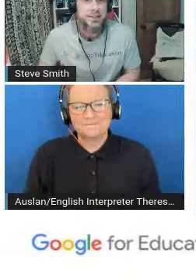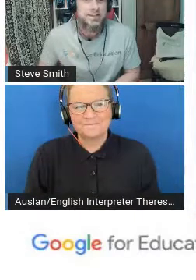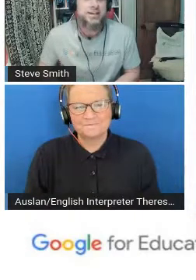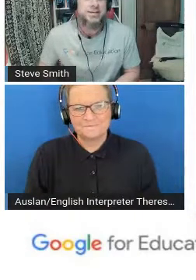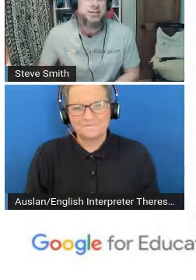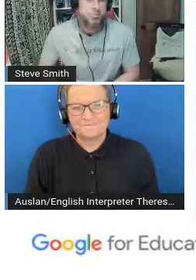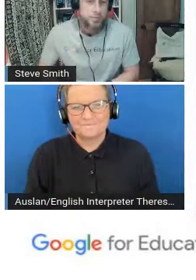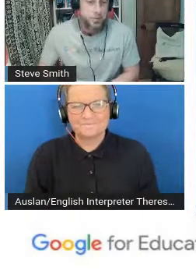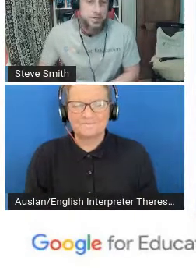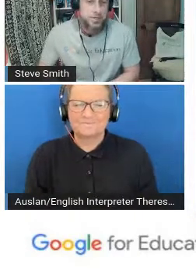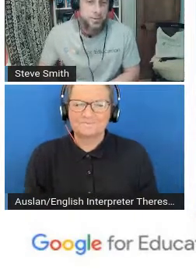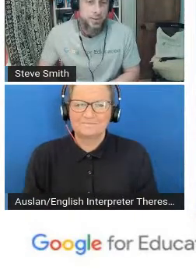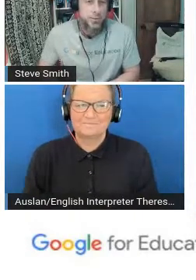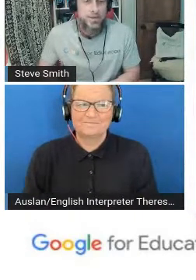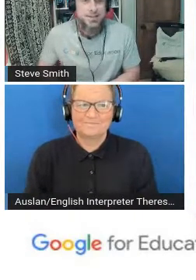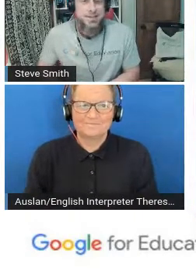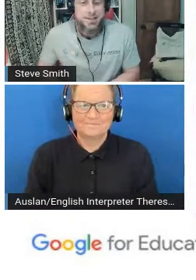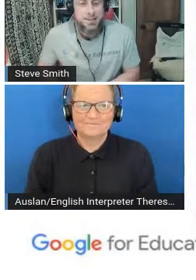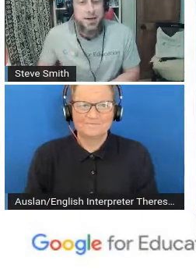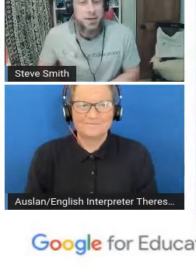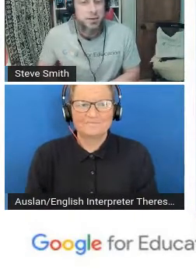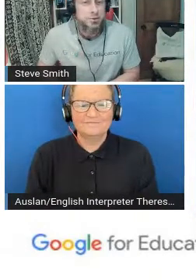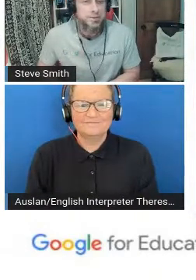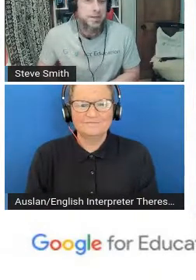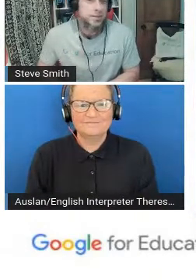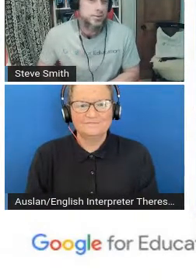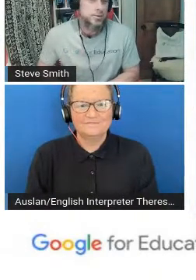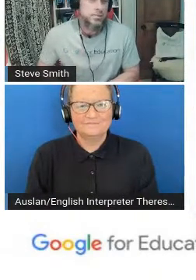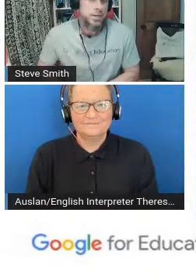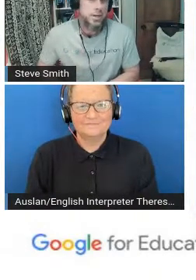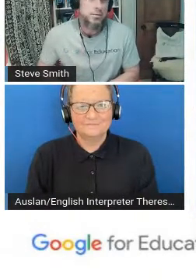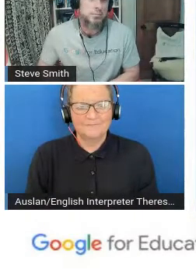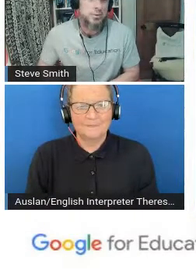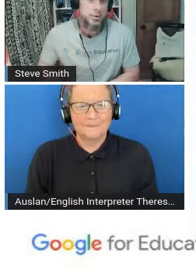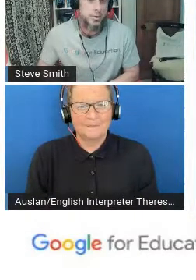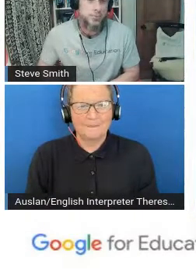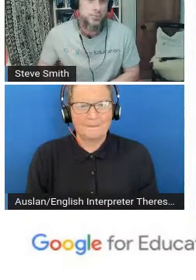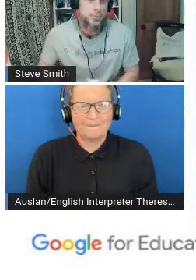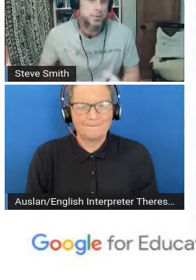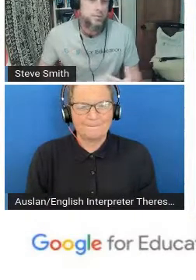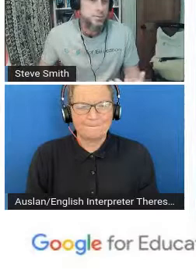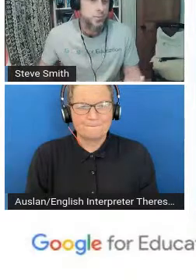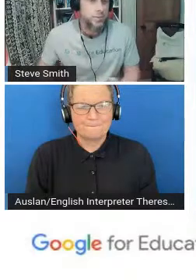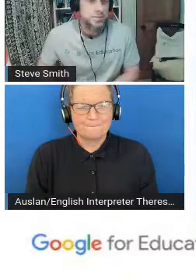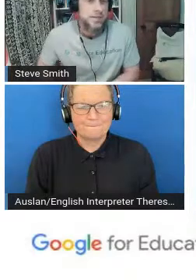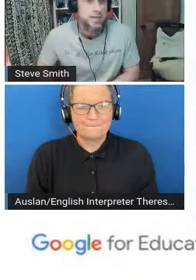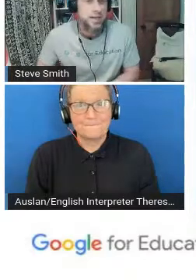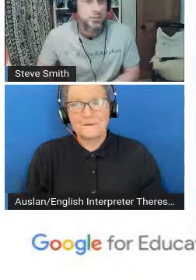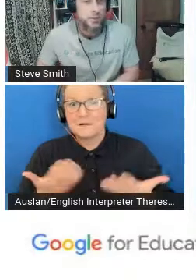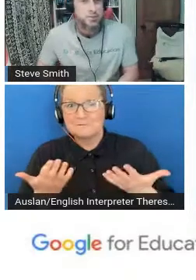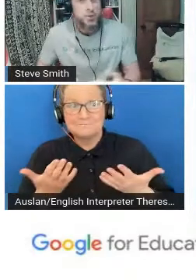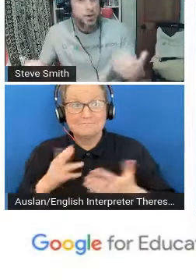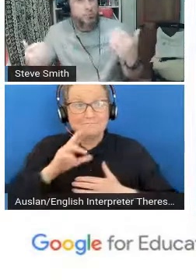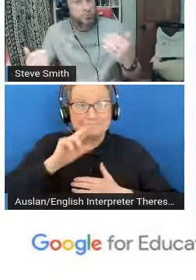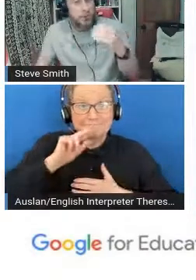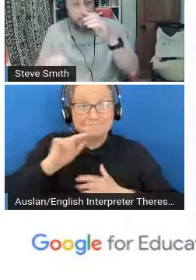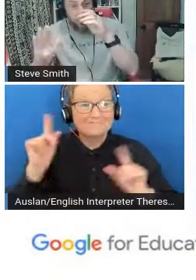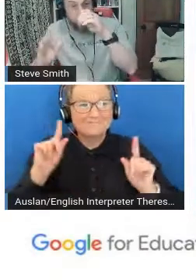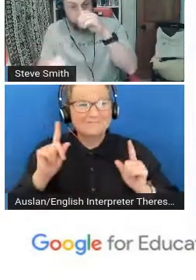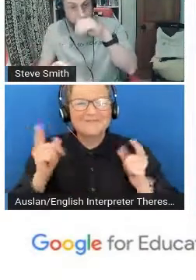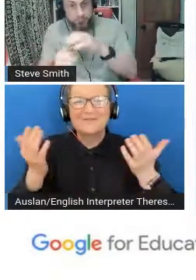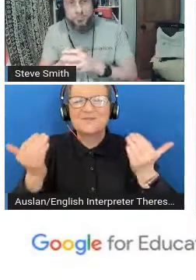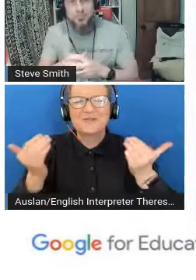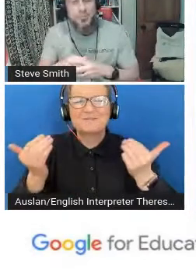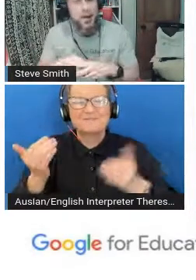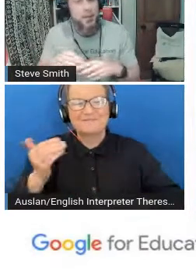koe, ki te tupuna tēnā koe, tēnā koutou katoa ti hei muriora. So what I was saying there was, welcome everyone,